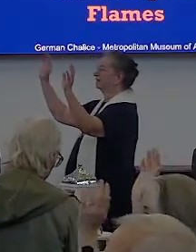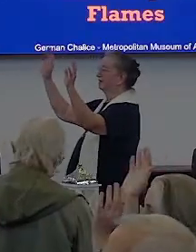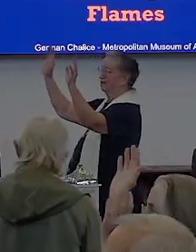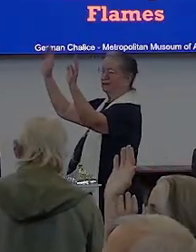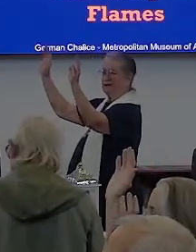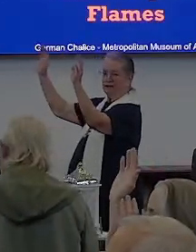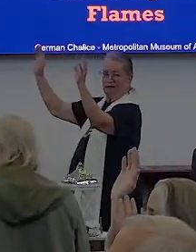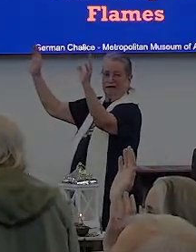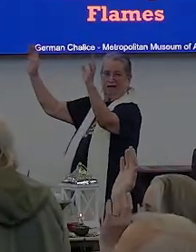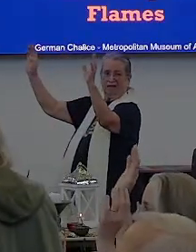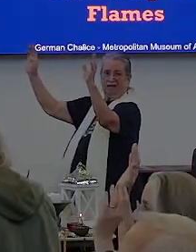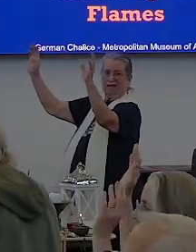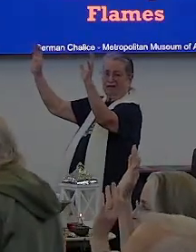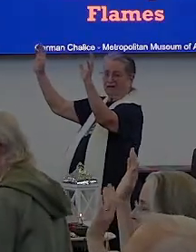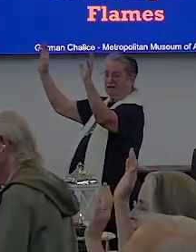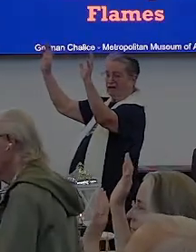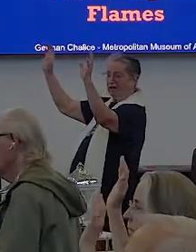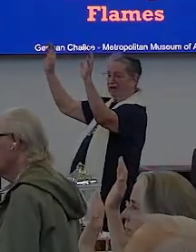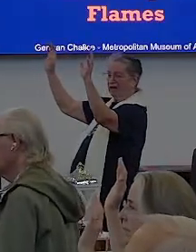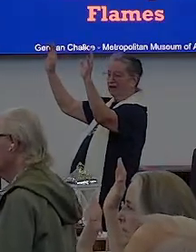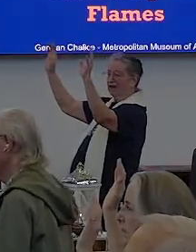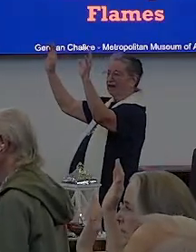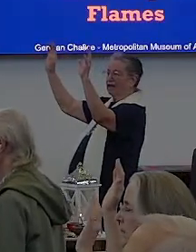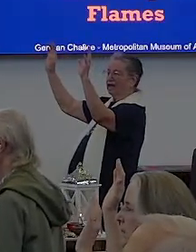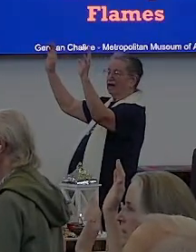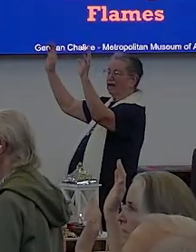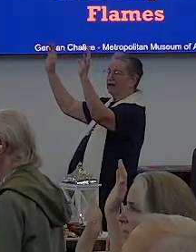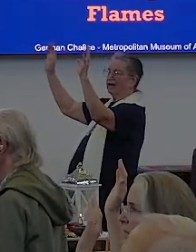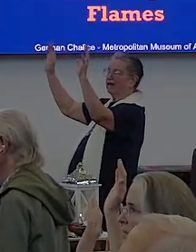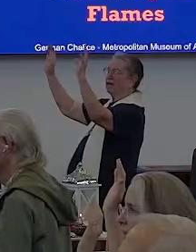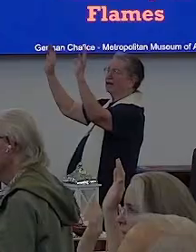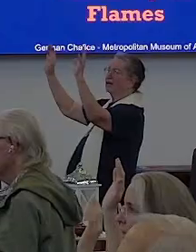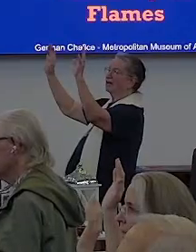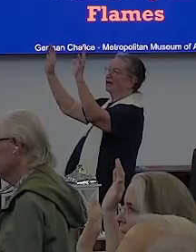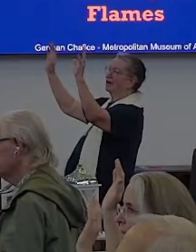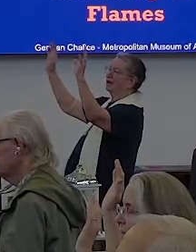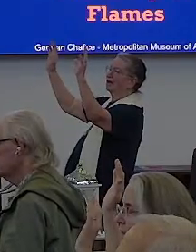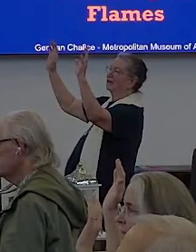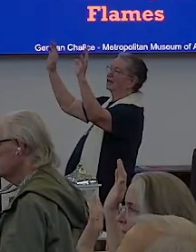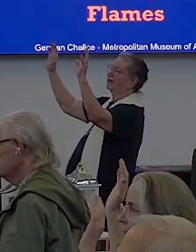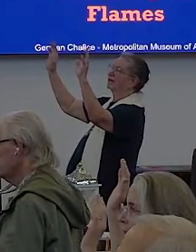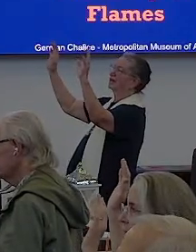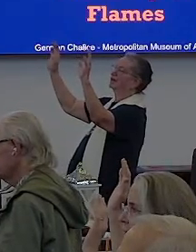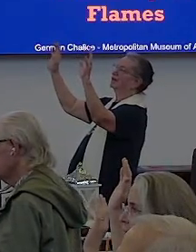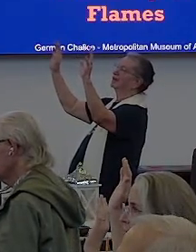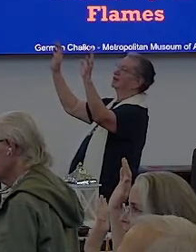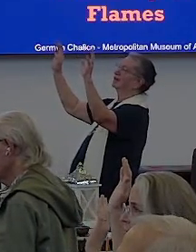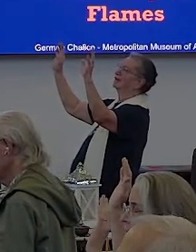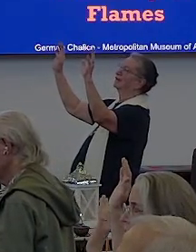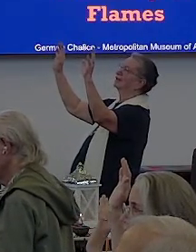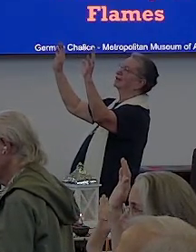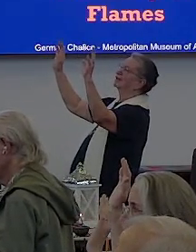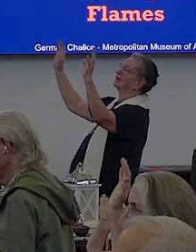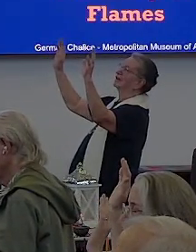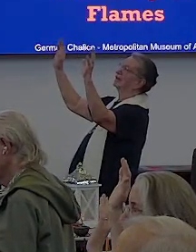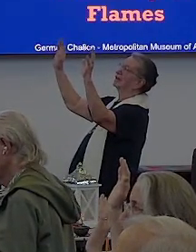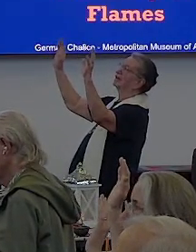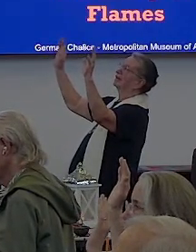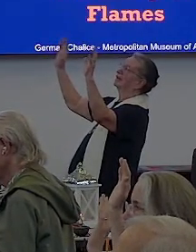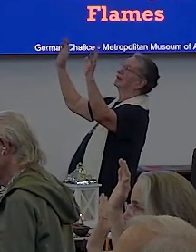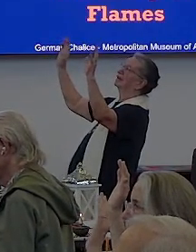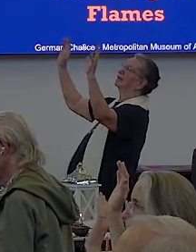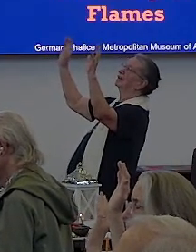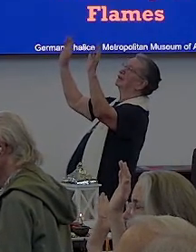Air, send gentle wind and soft breezes to inspire us to grow so that we may realize our fullest